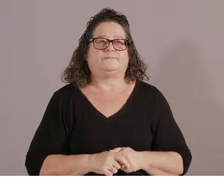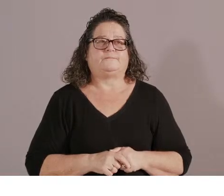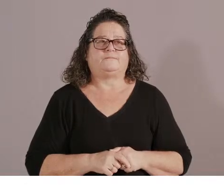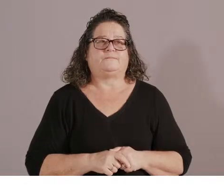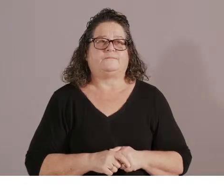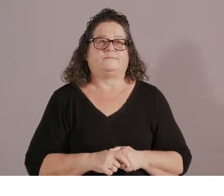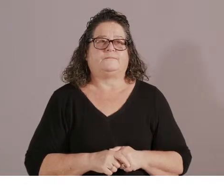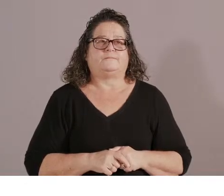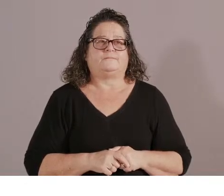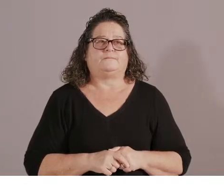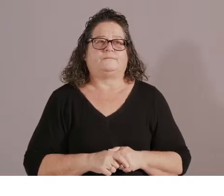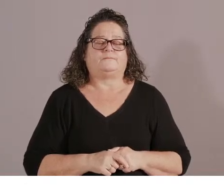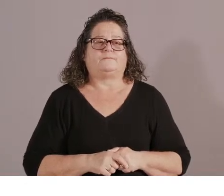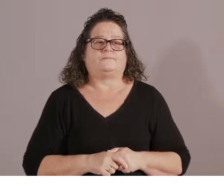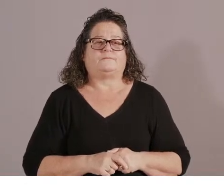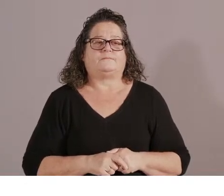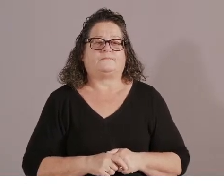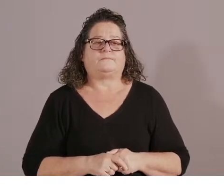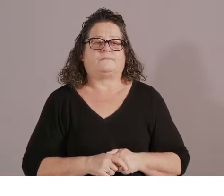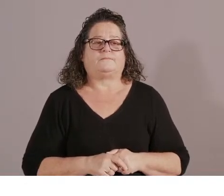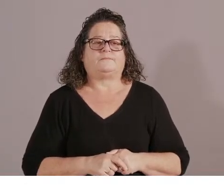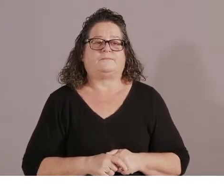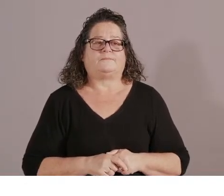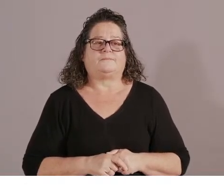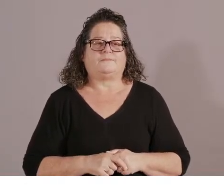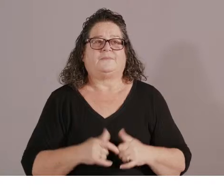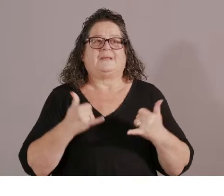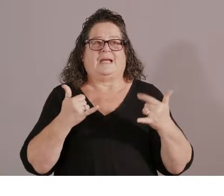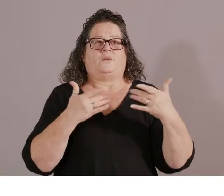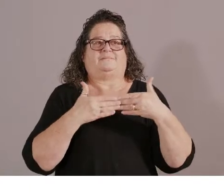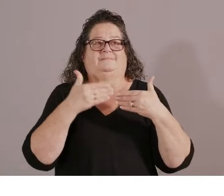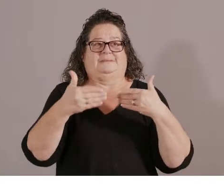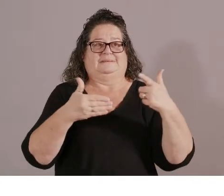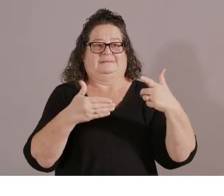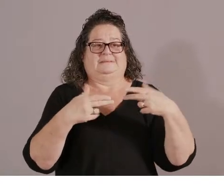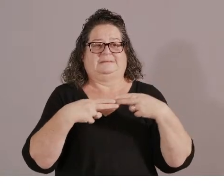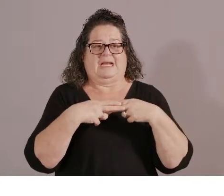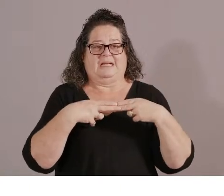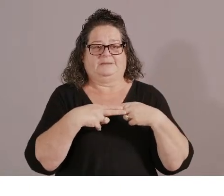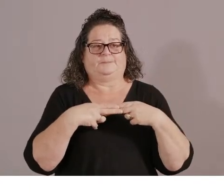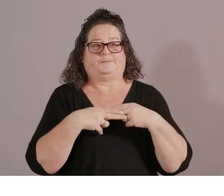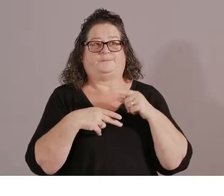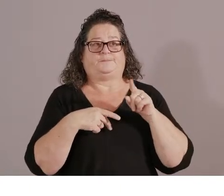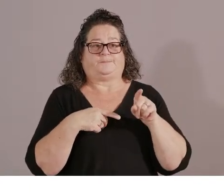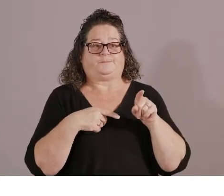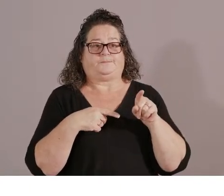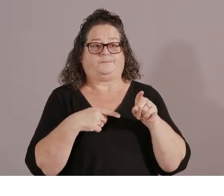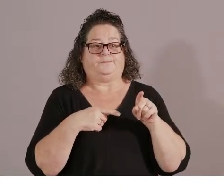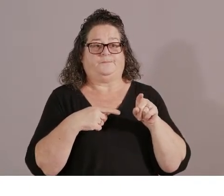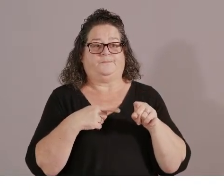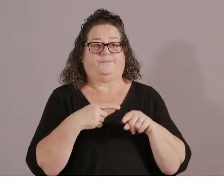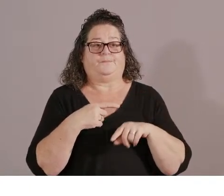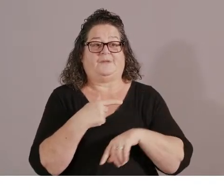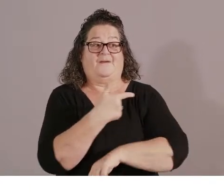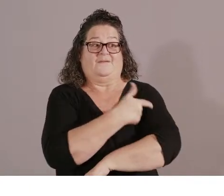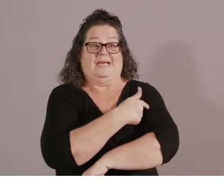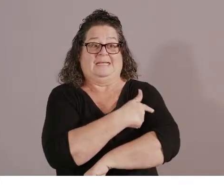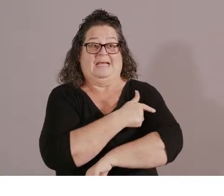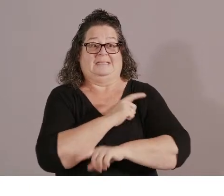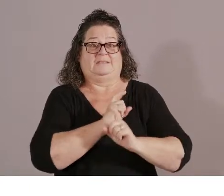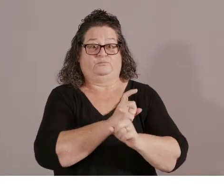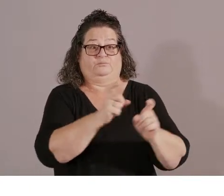Okay. Thank you, Corey. As you look at the vaccine that's been administered by county,